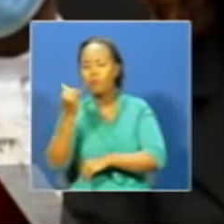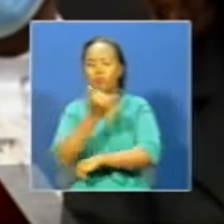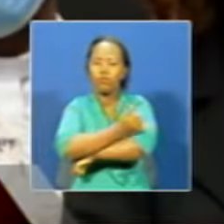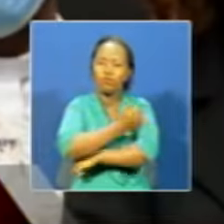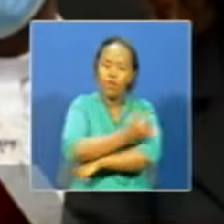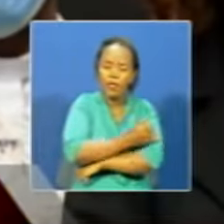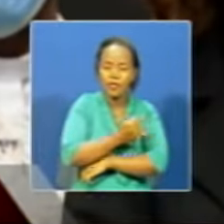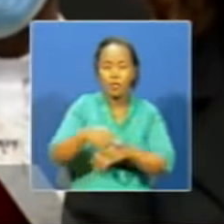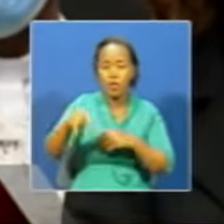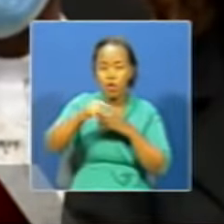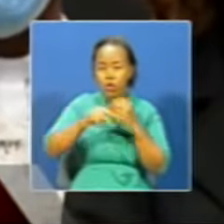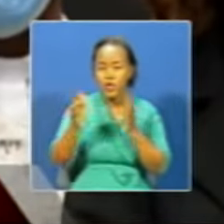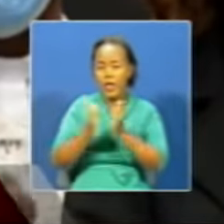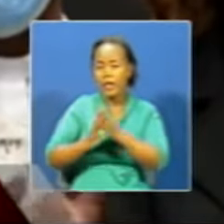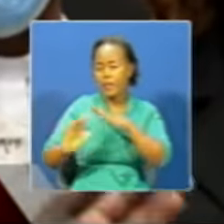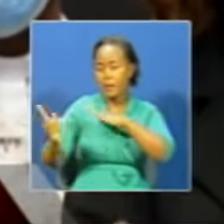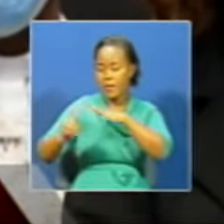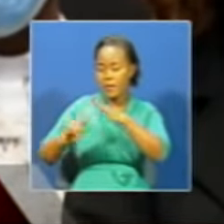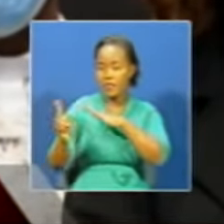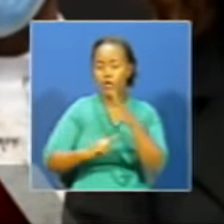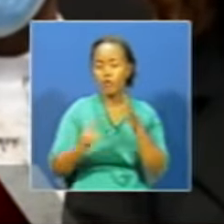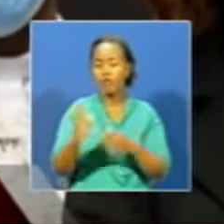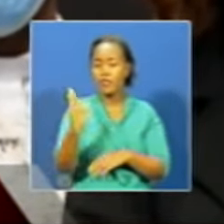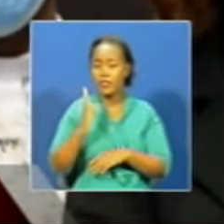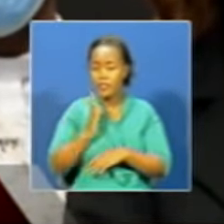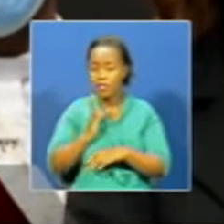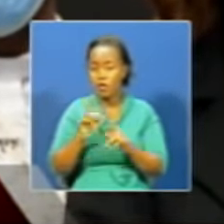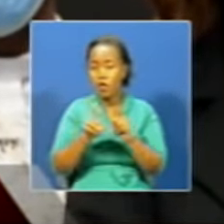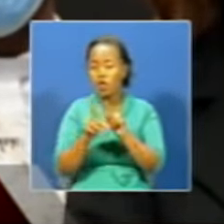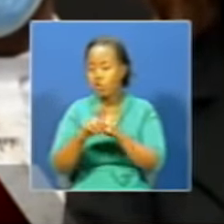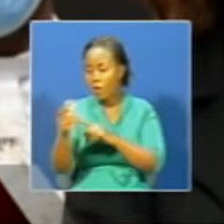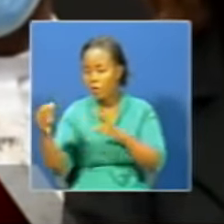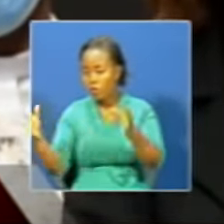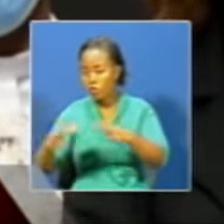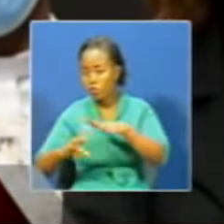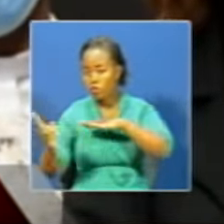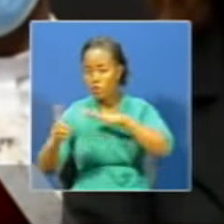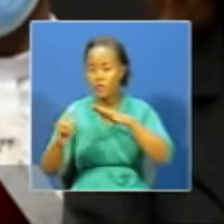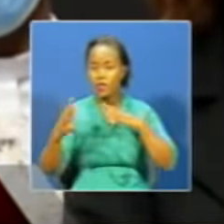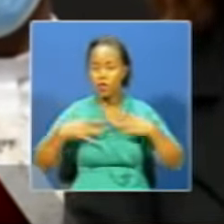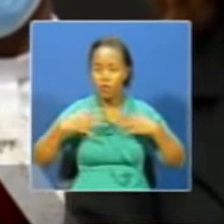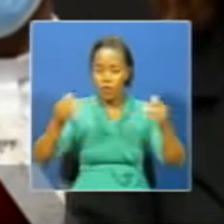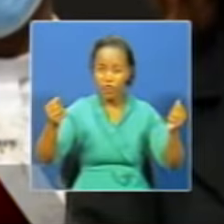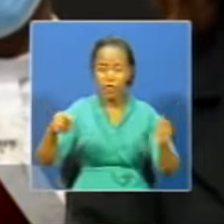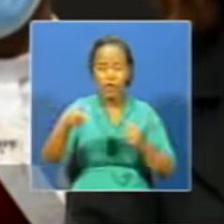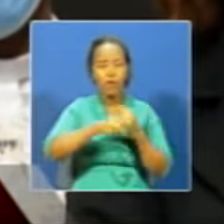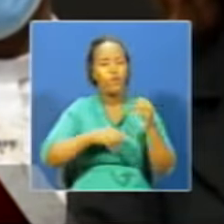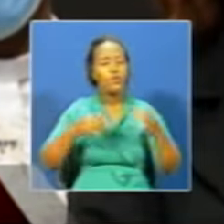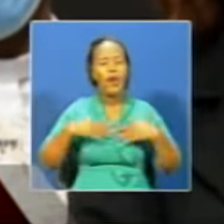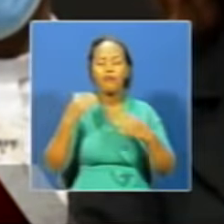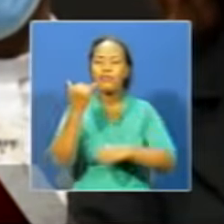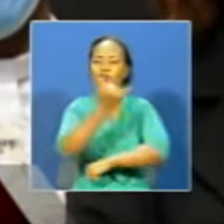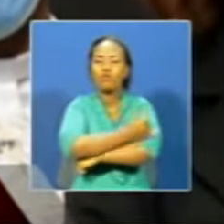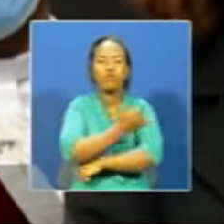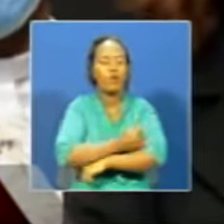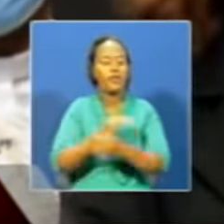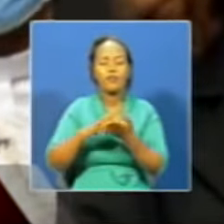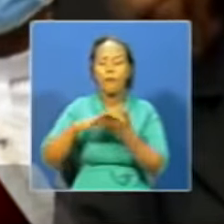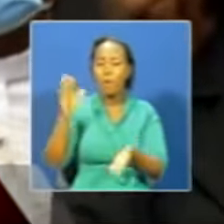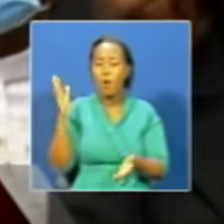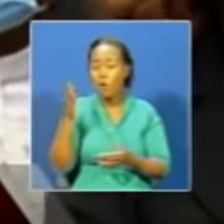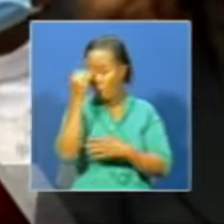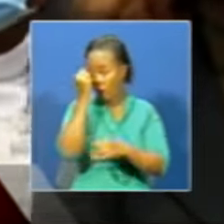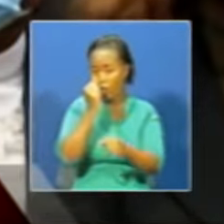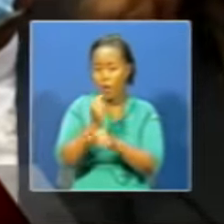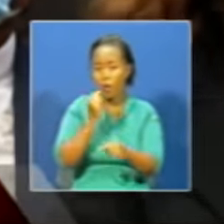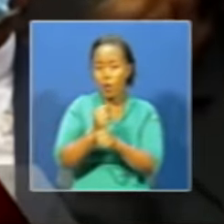ourselves at the Ministry of Interior and our colleagues at the Ministry of Health, we have developed a much more institutionalized way of now working more